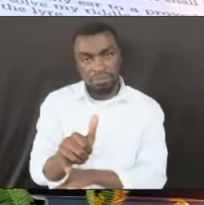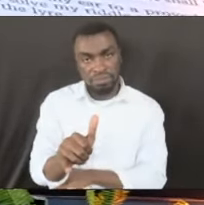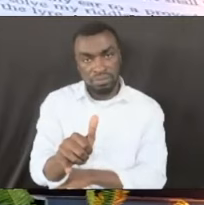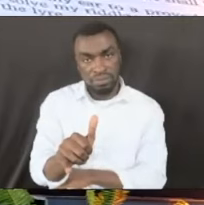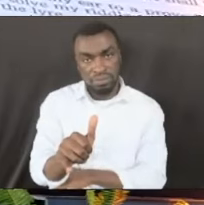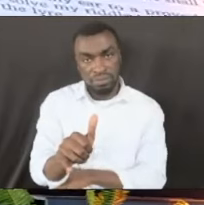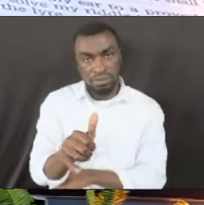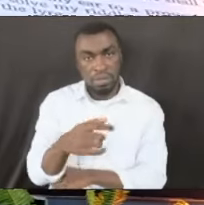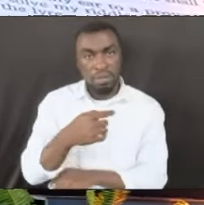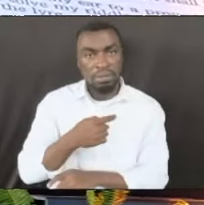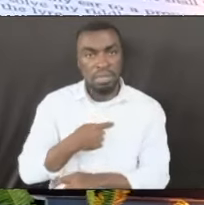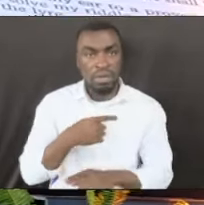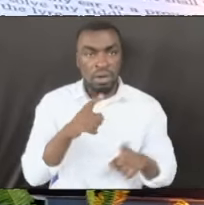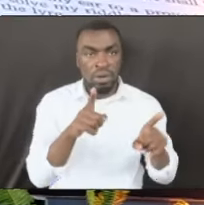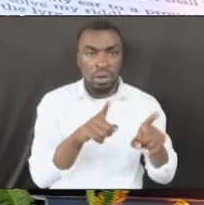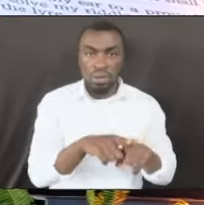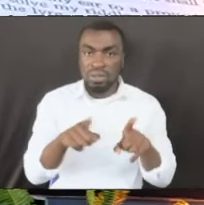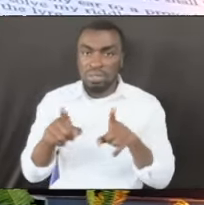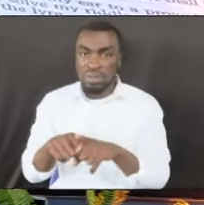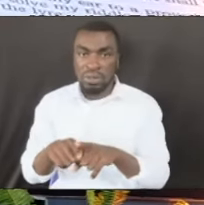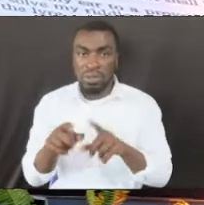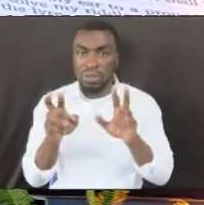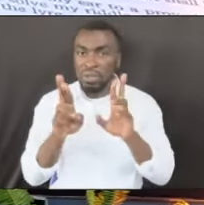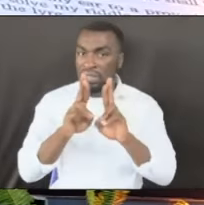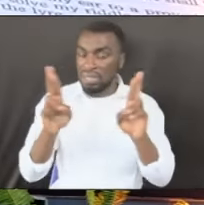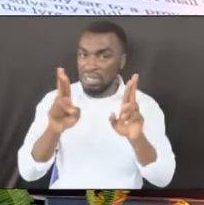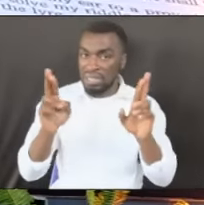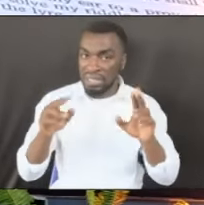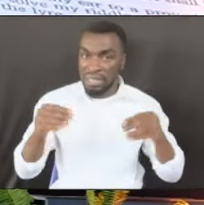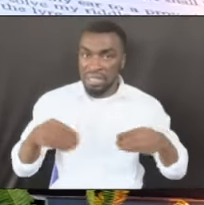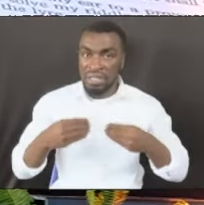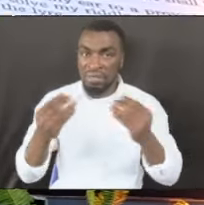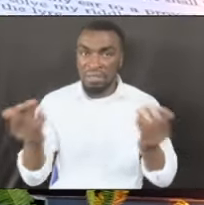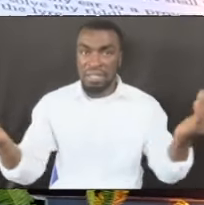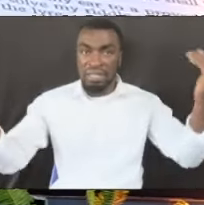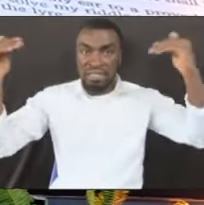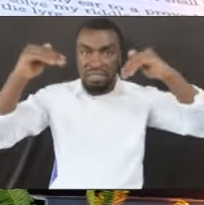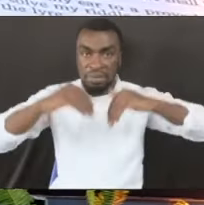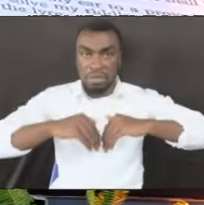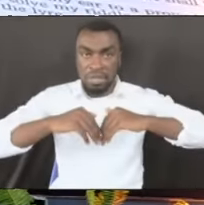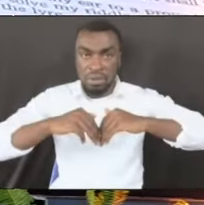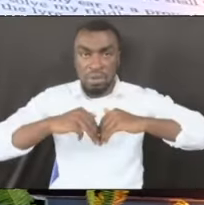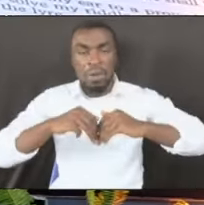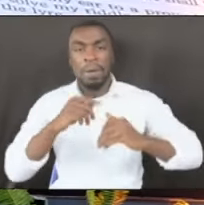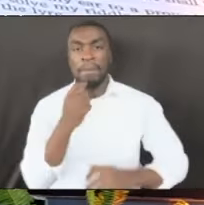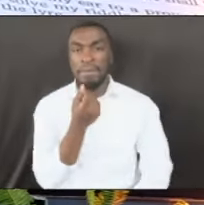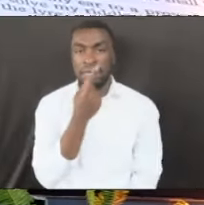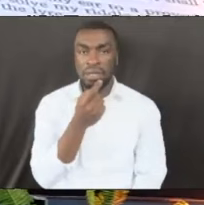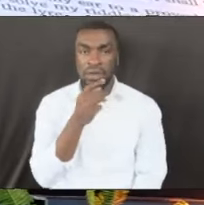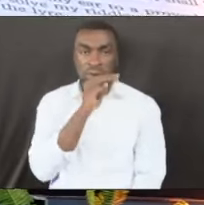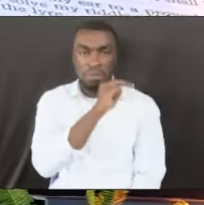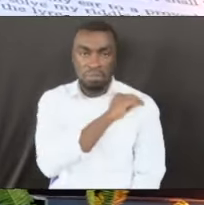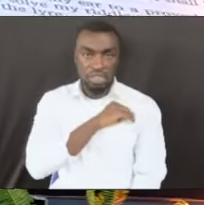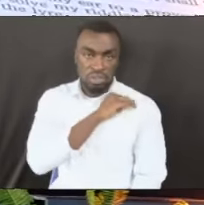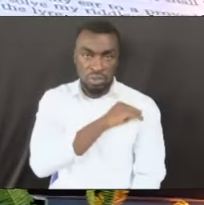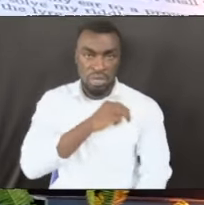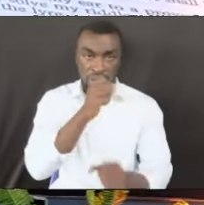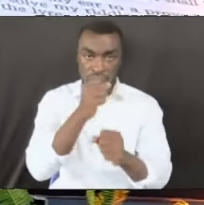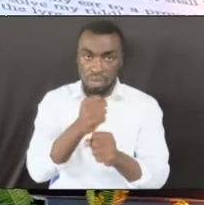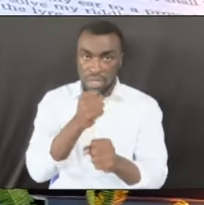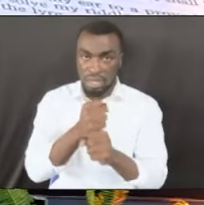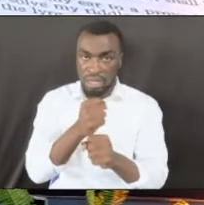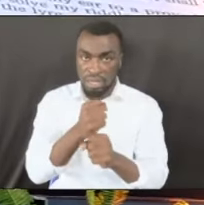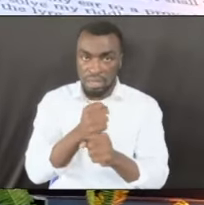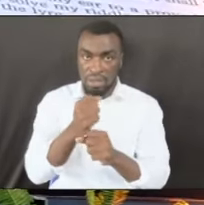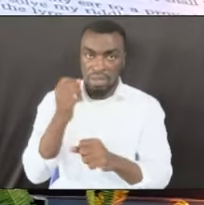I am also already giving a seminar about the medical missionary work. So